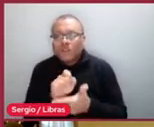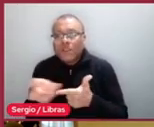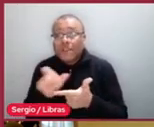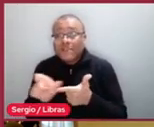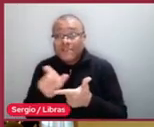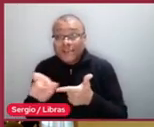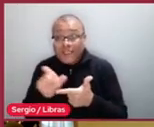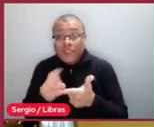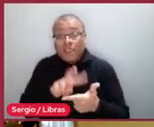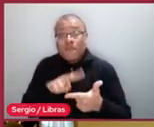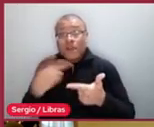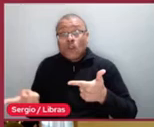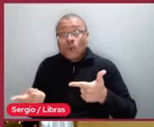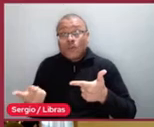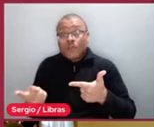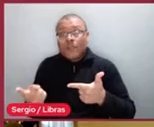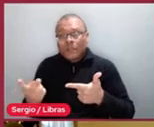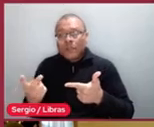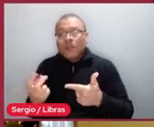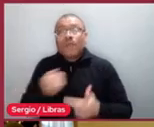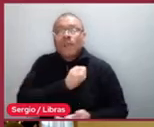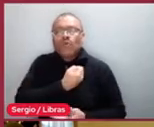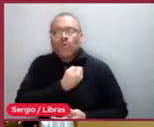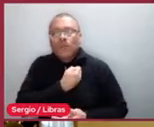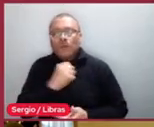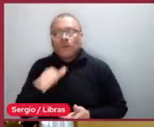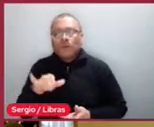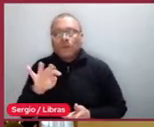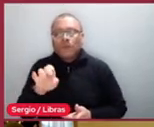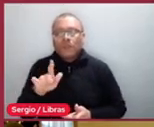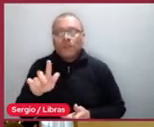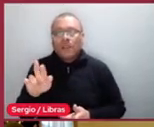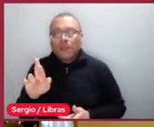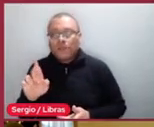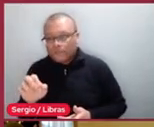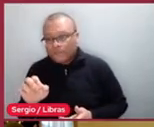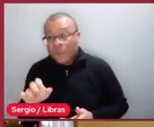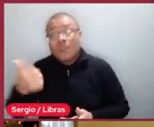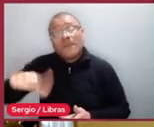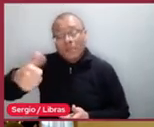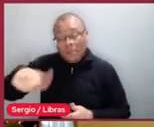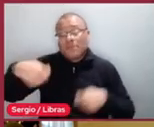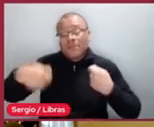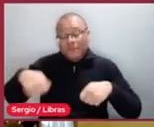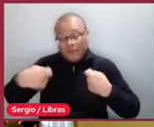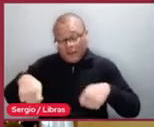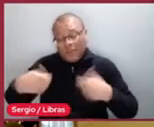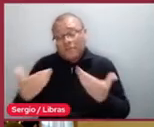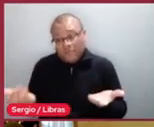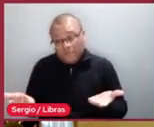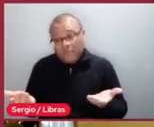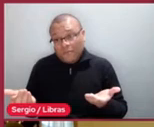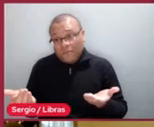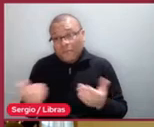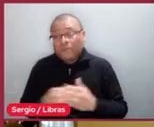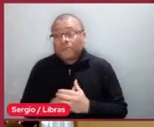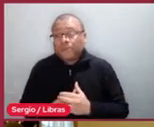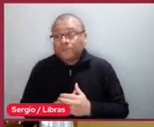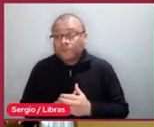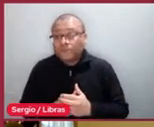to convert that to integer and then blow up a validation error if it's not a valid